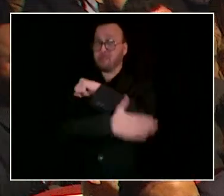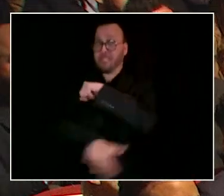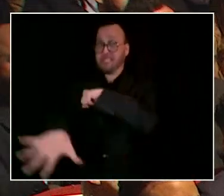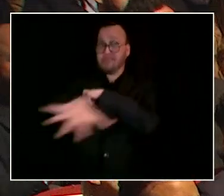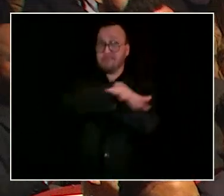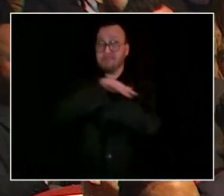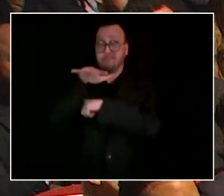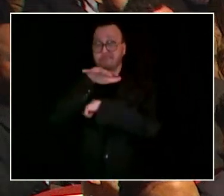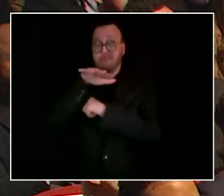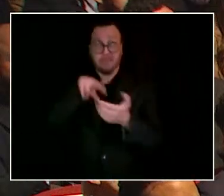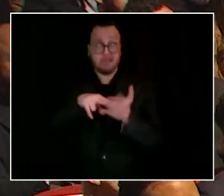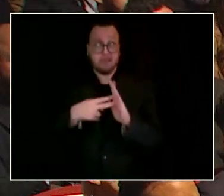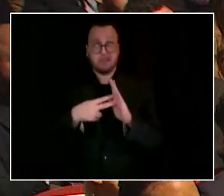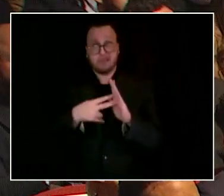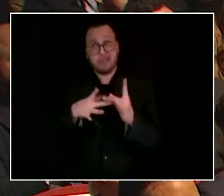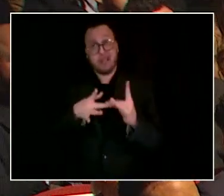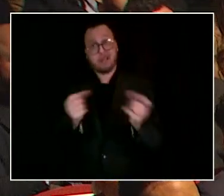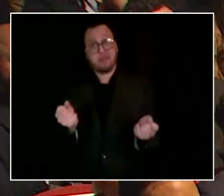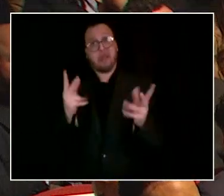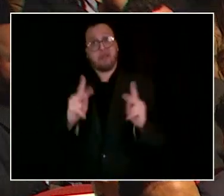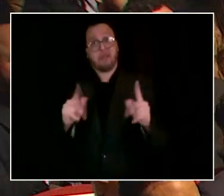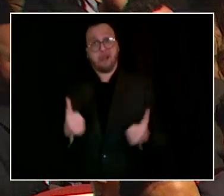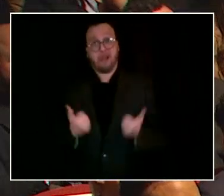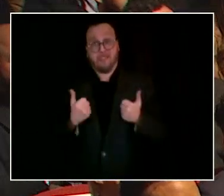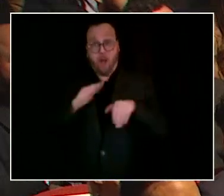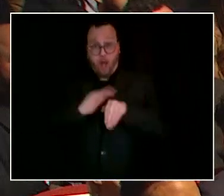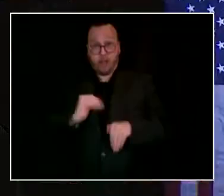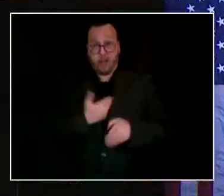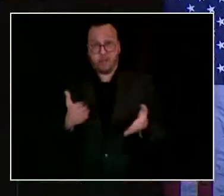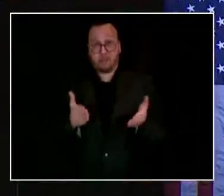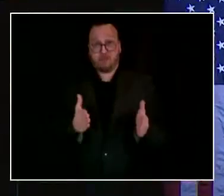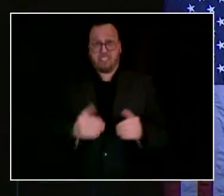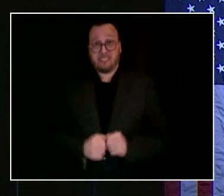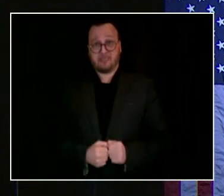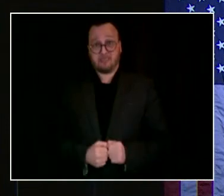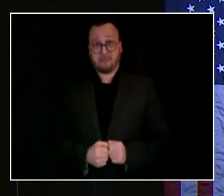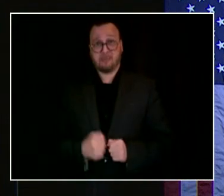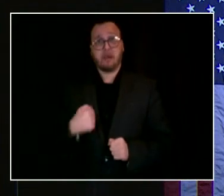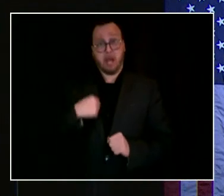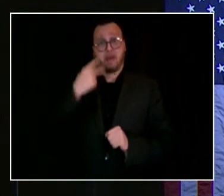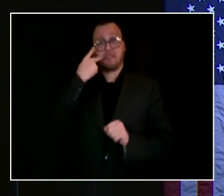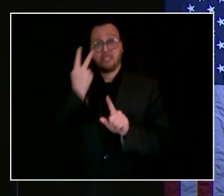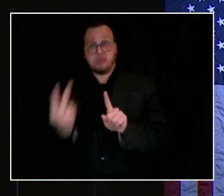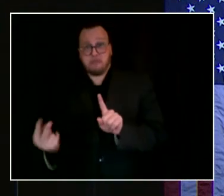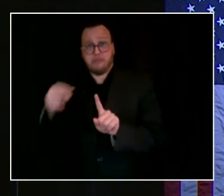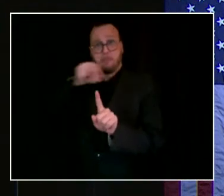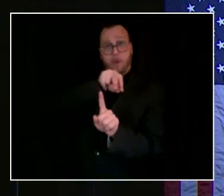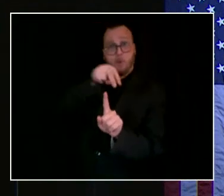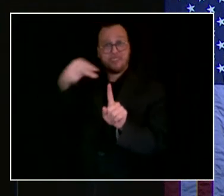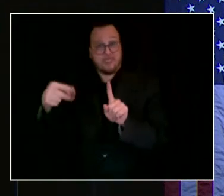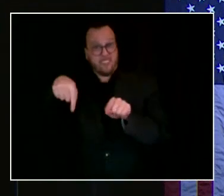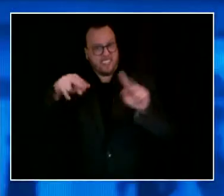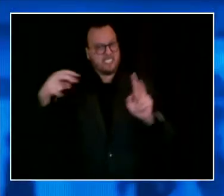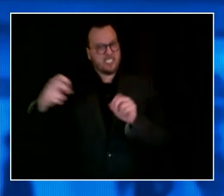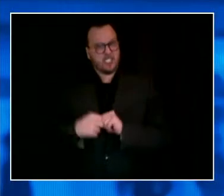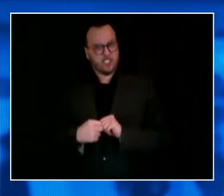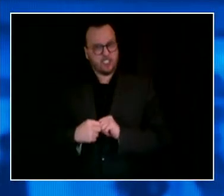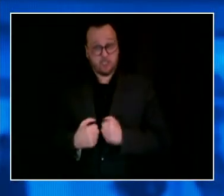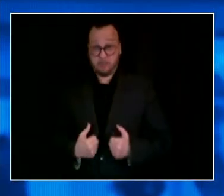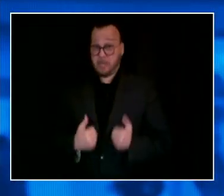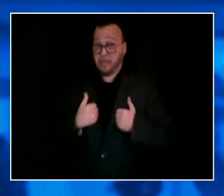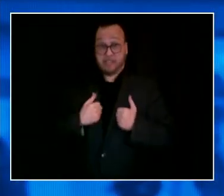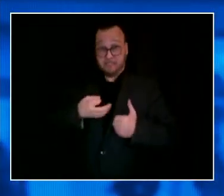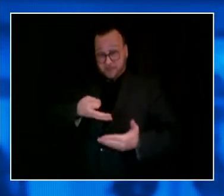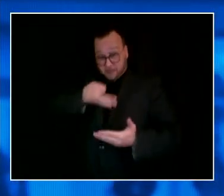too many people living on our streets. I've seen both sides of this issue, from living on the verge of homelessness